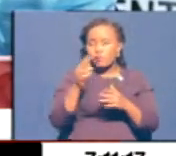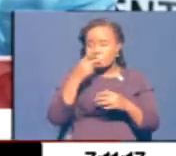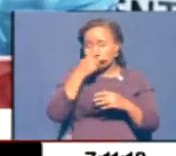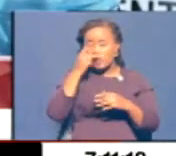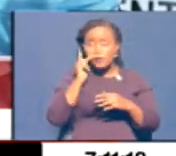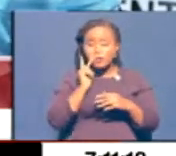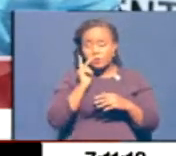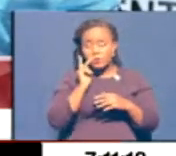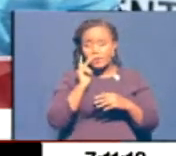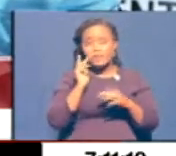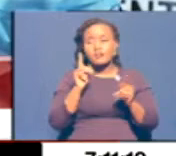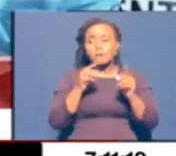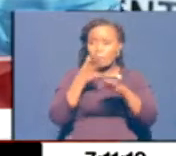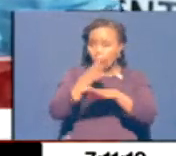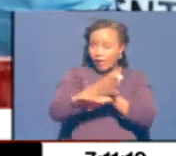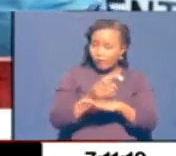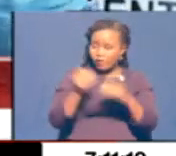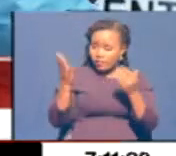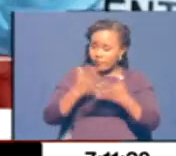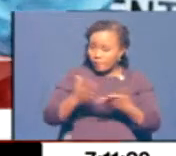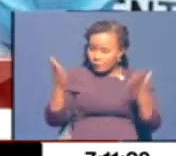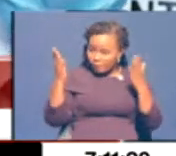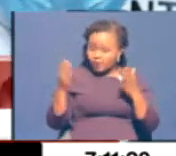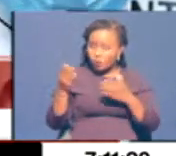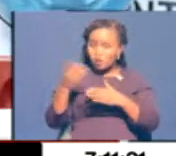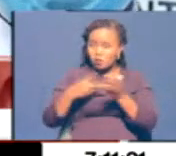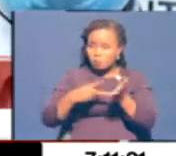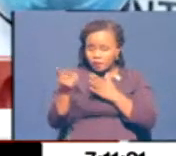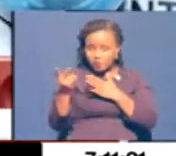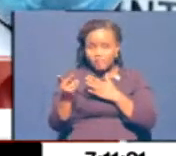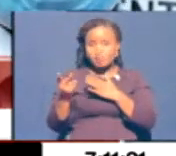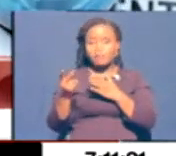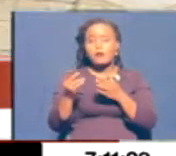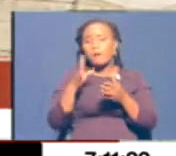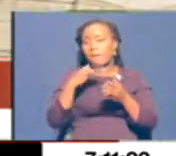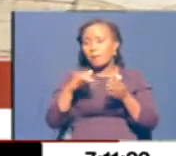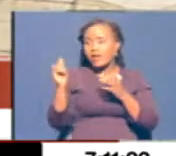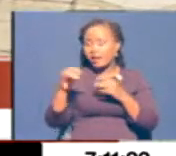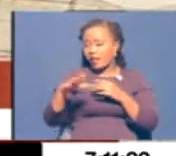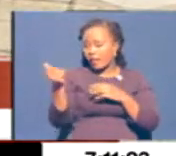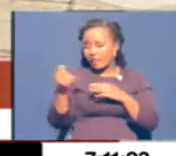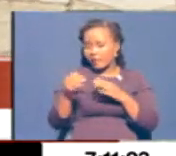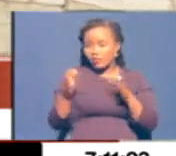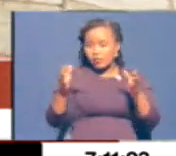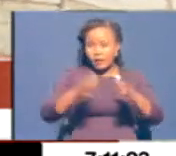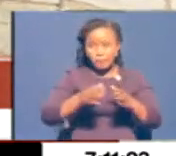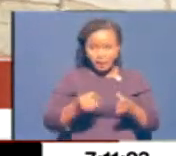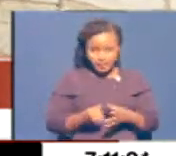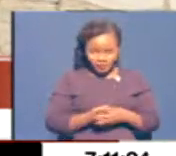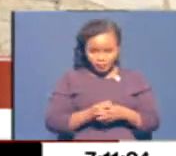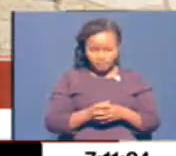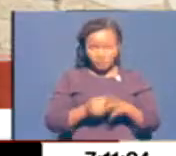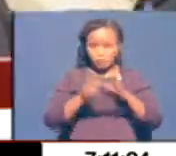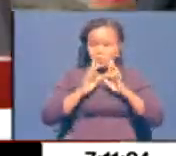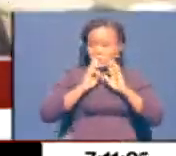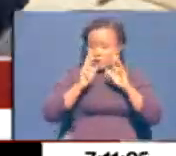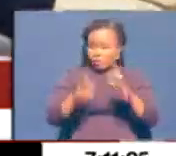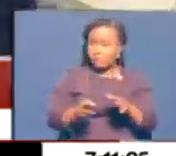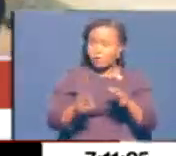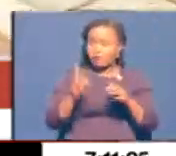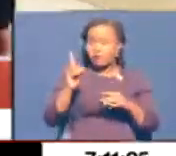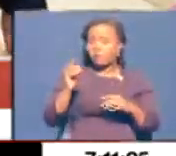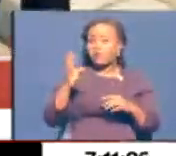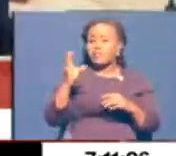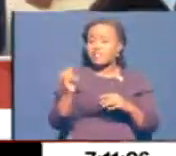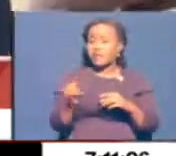Musyoka after the property was purchased by Betraco Limited. Kwa mujibu wa ripoti ya idara hiyo, ardhi